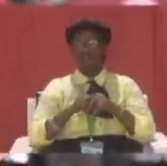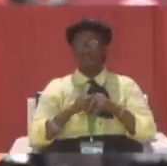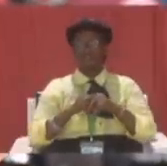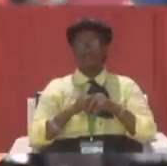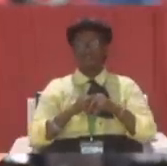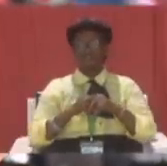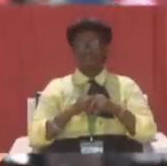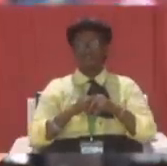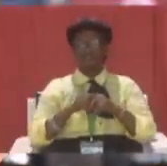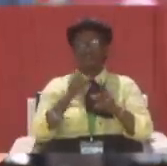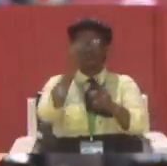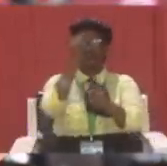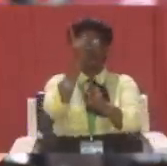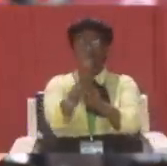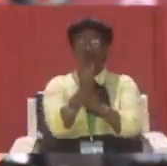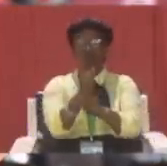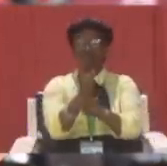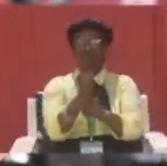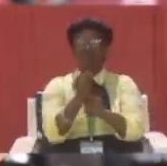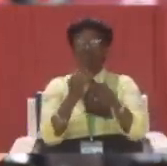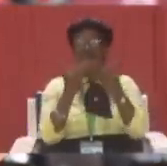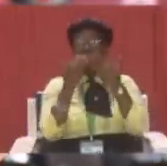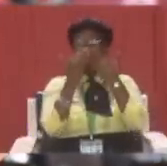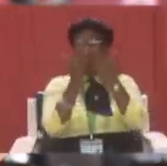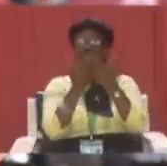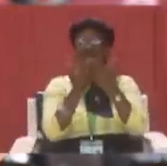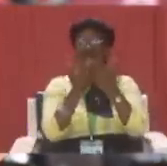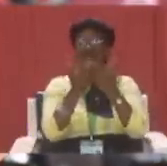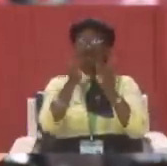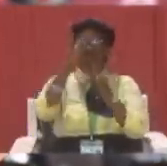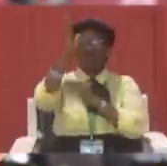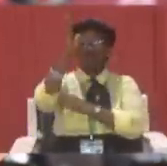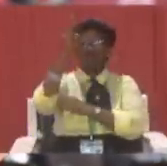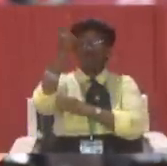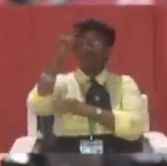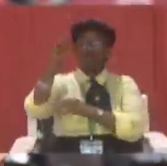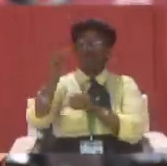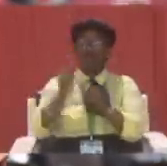Just thank God for every child.